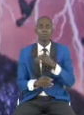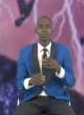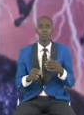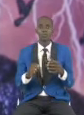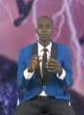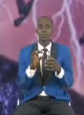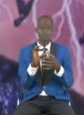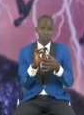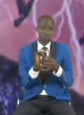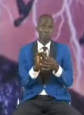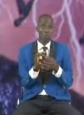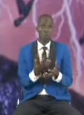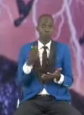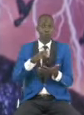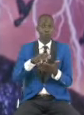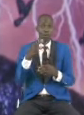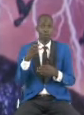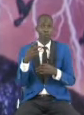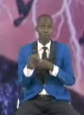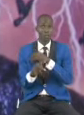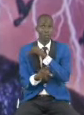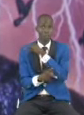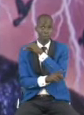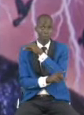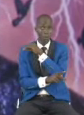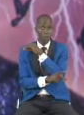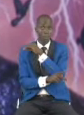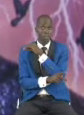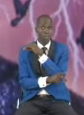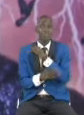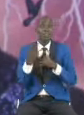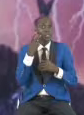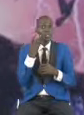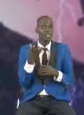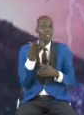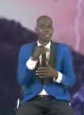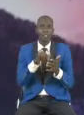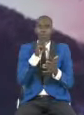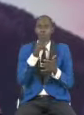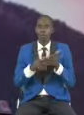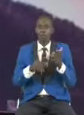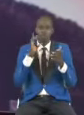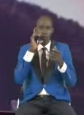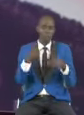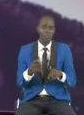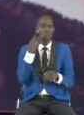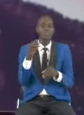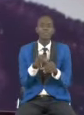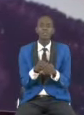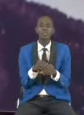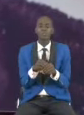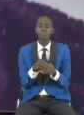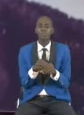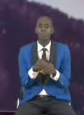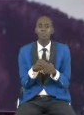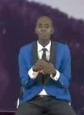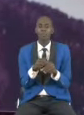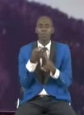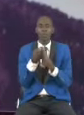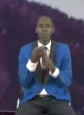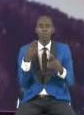believe in the Passover. Here is what is going to happen. Let me read to you here from